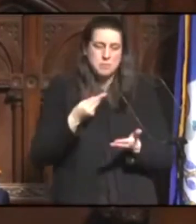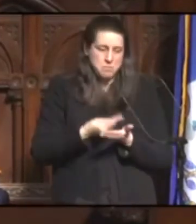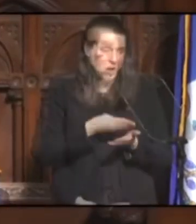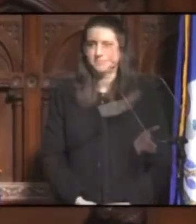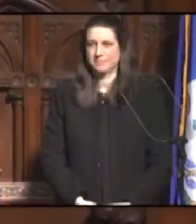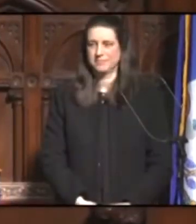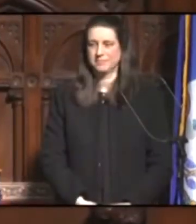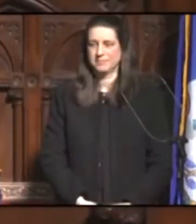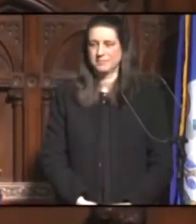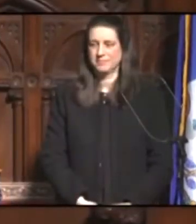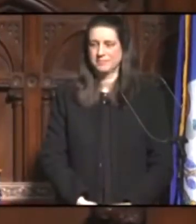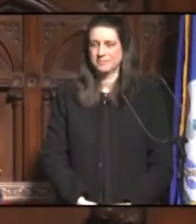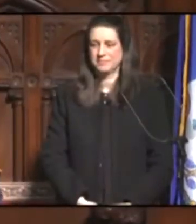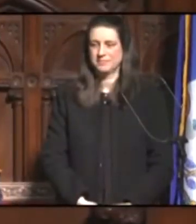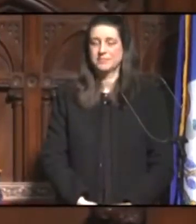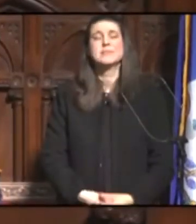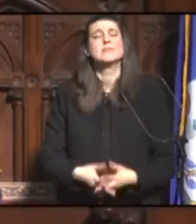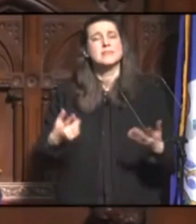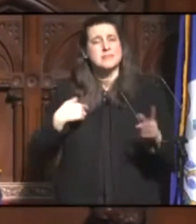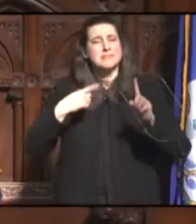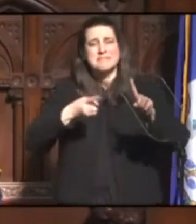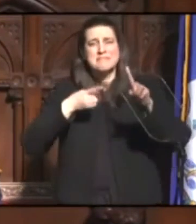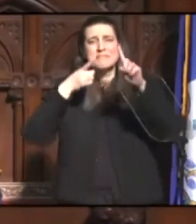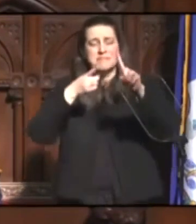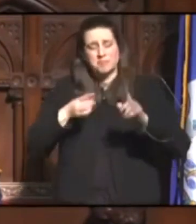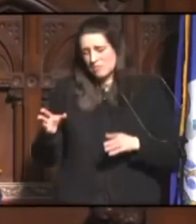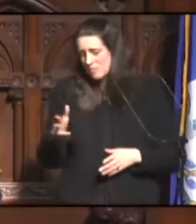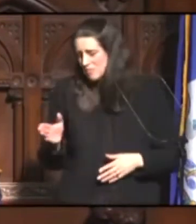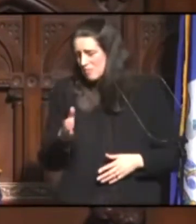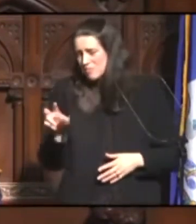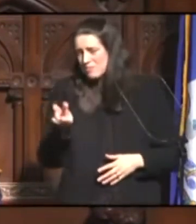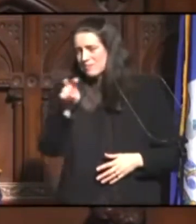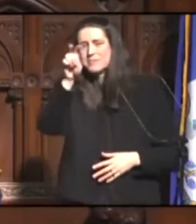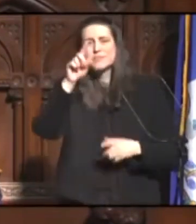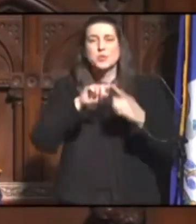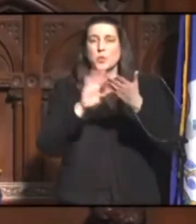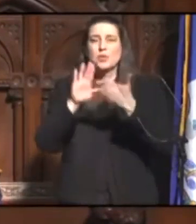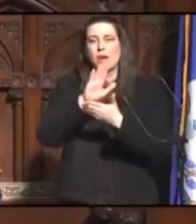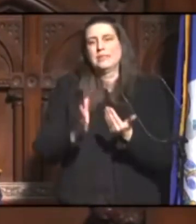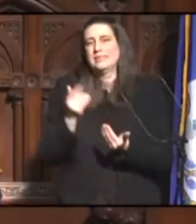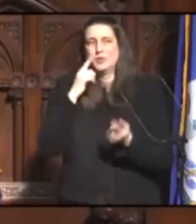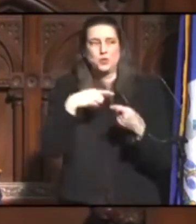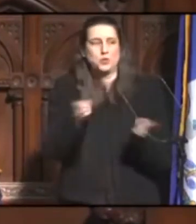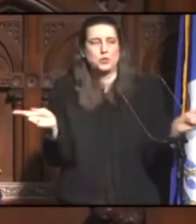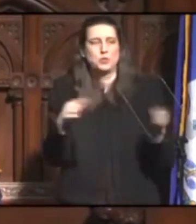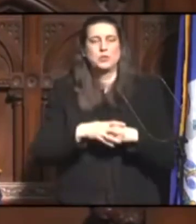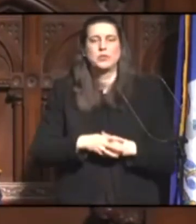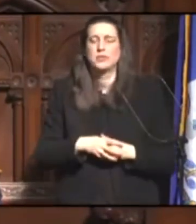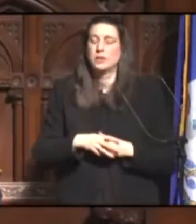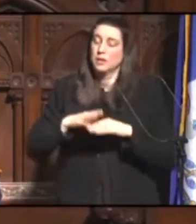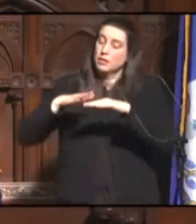kids. We're trying to make the path to college easier as well. The top 30% of every high school graduating class